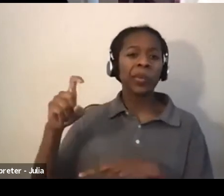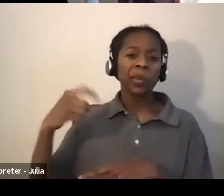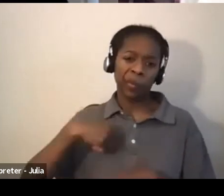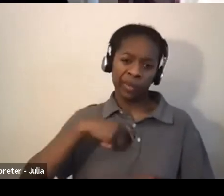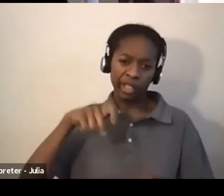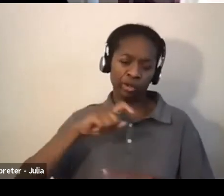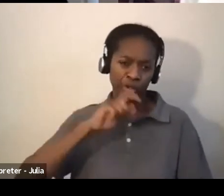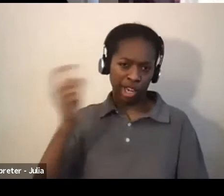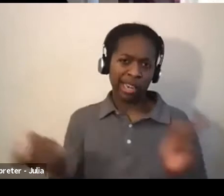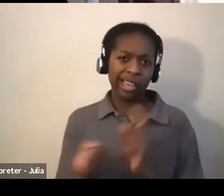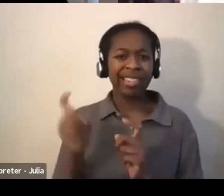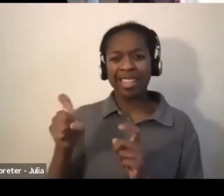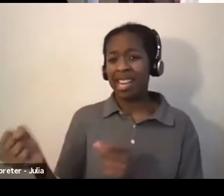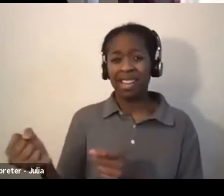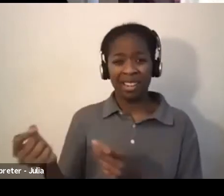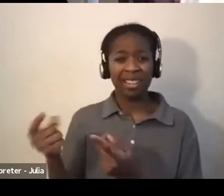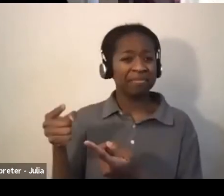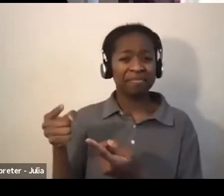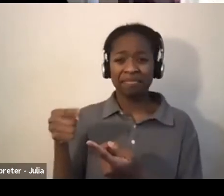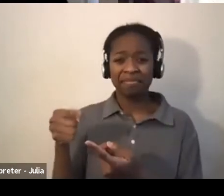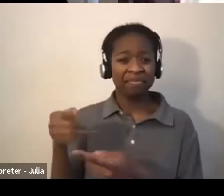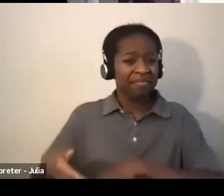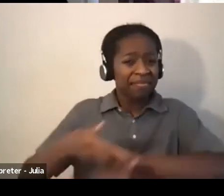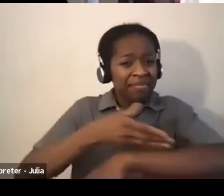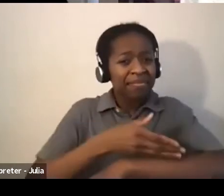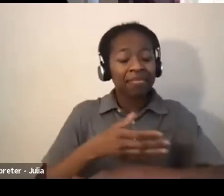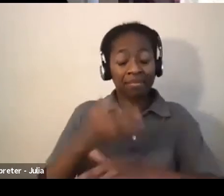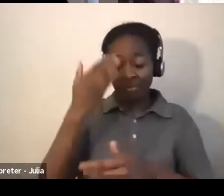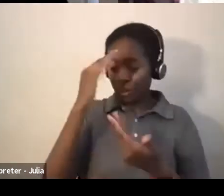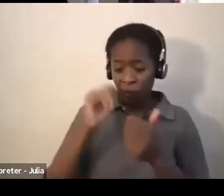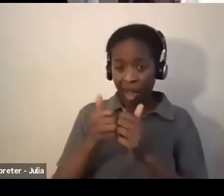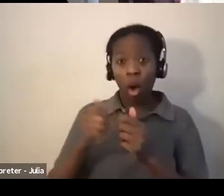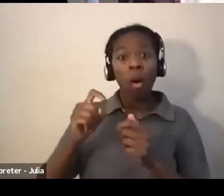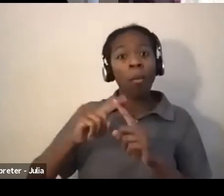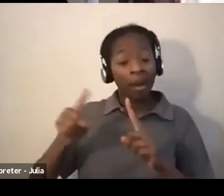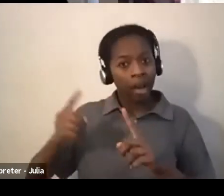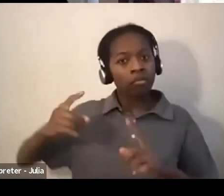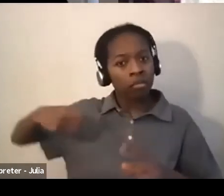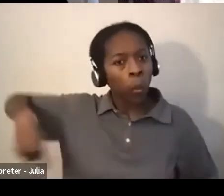bring civility back. I don't know how we do this, but it's gonna take all of us.